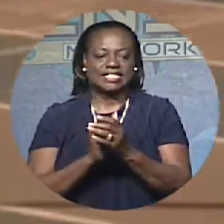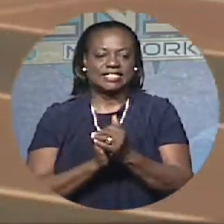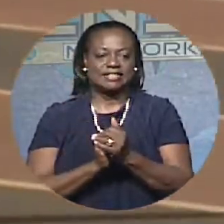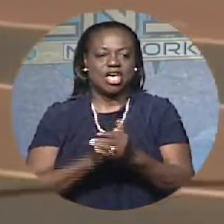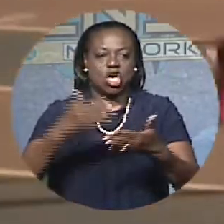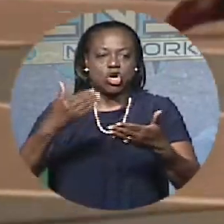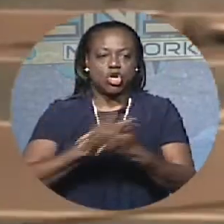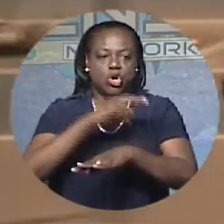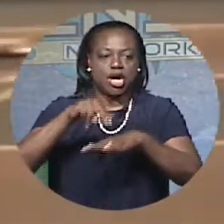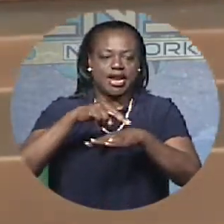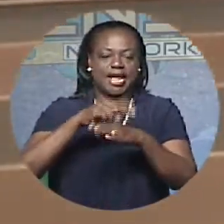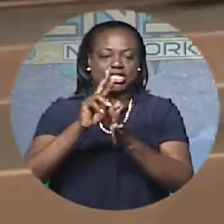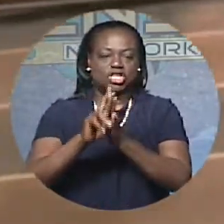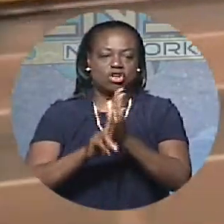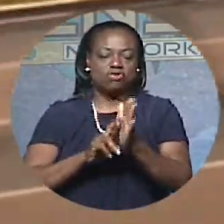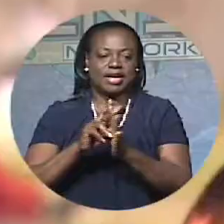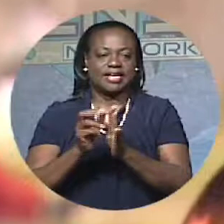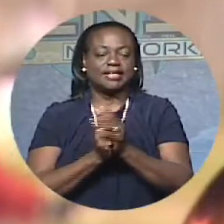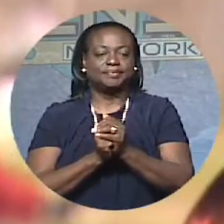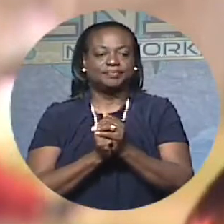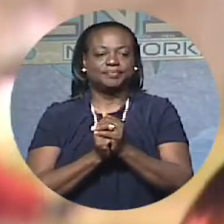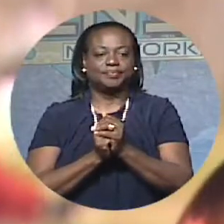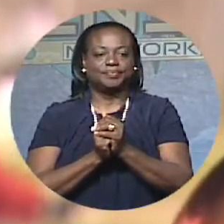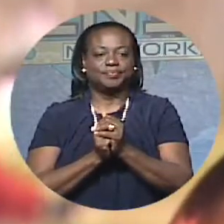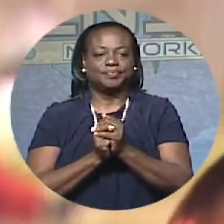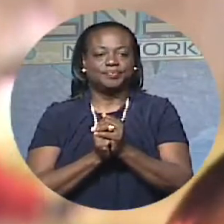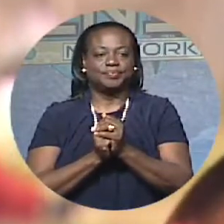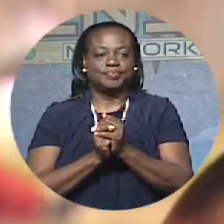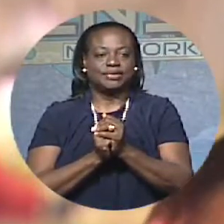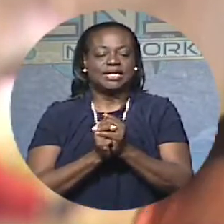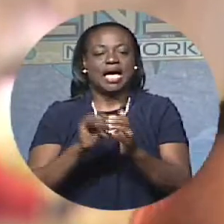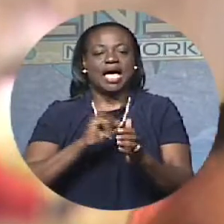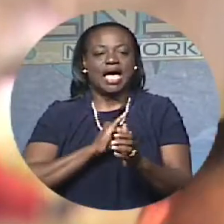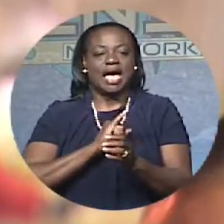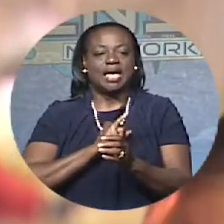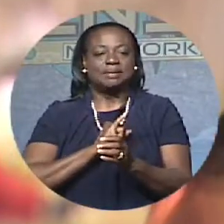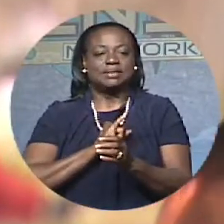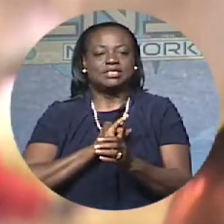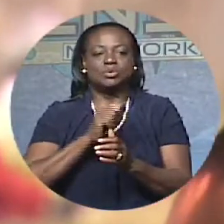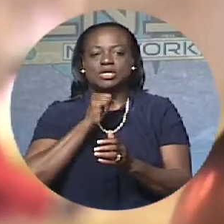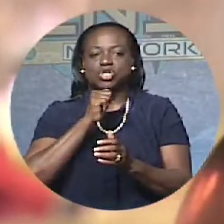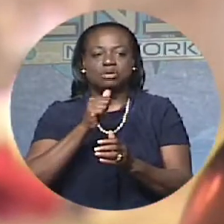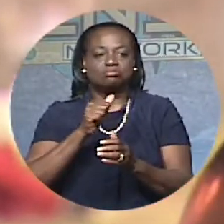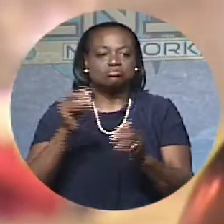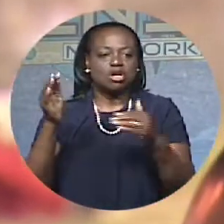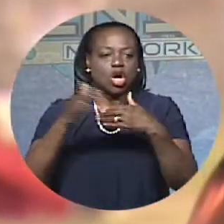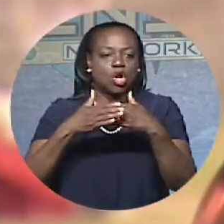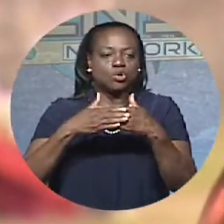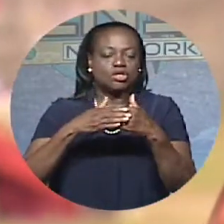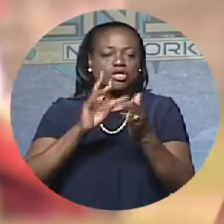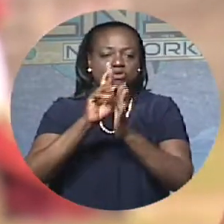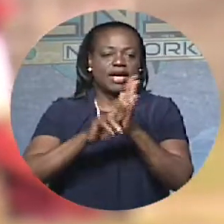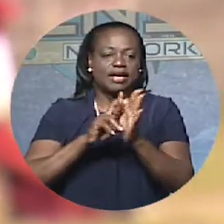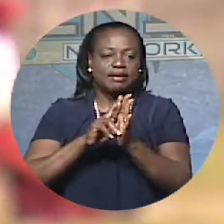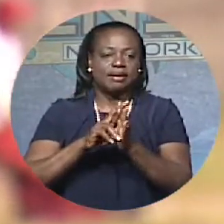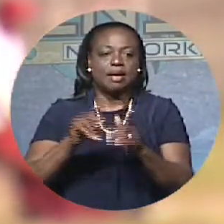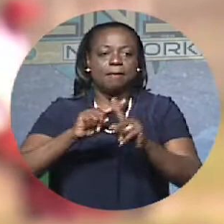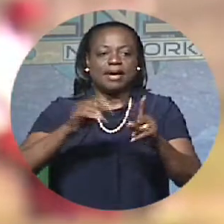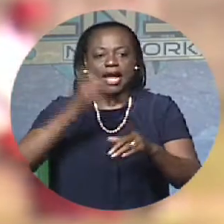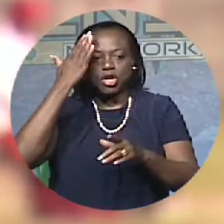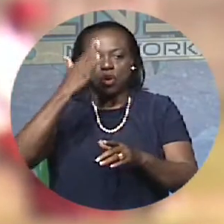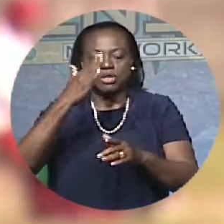national record. Going at NC's Nationals, I wasn't close to the record, but I know I was on my way to getting it.